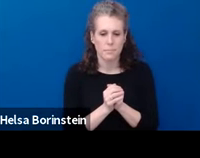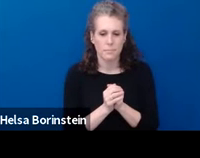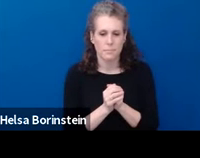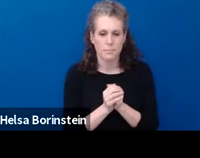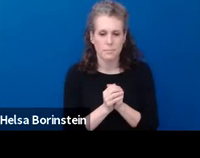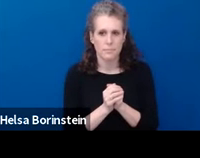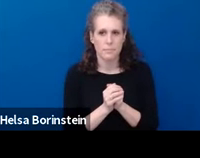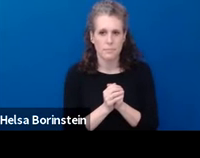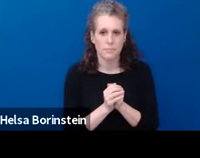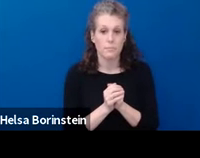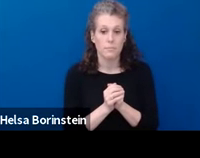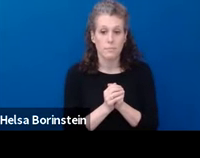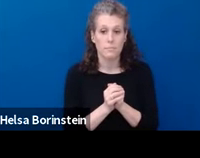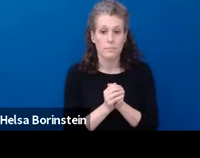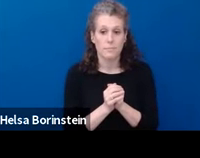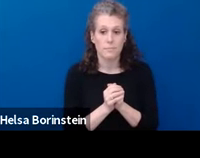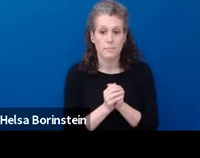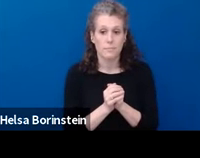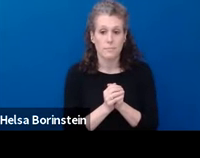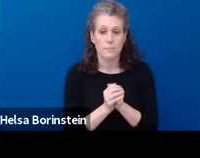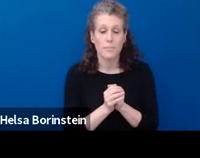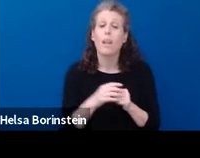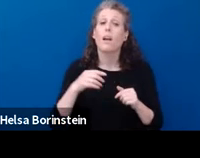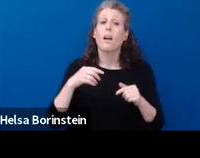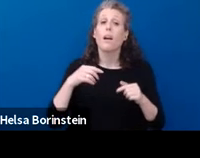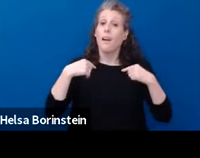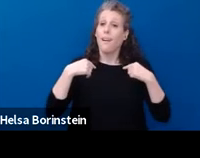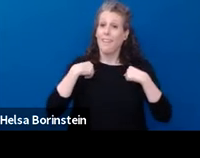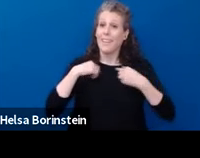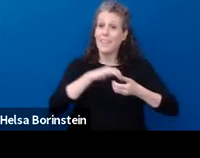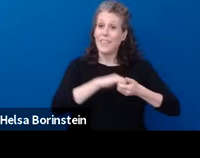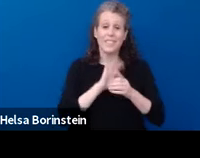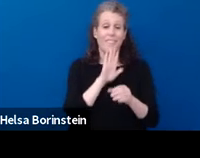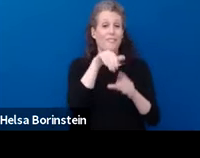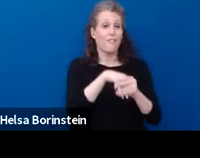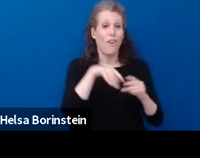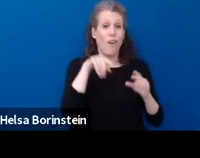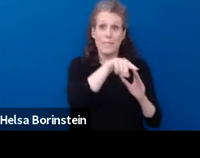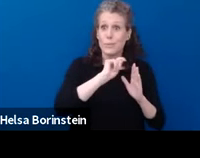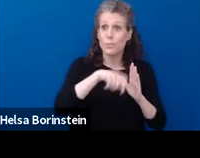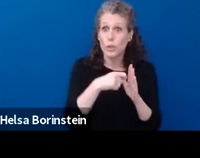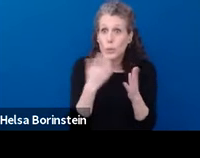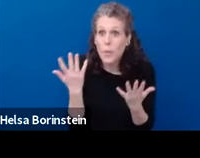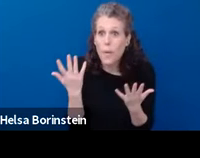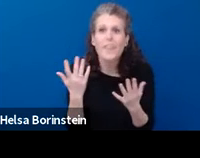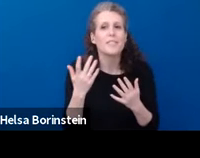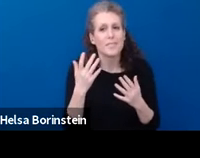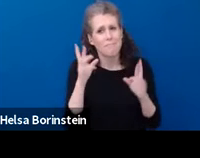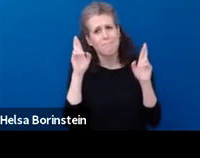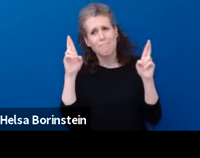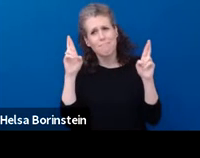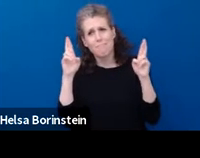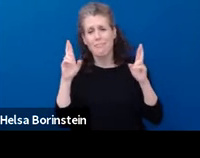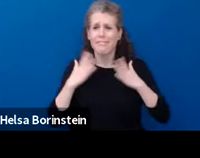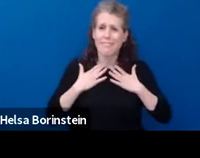are part of this Involving Users project is because we are hoping to bring awareness